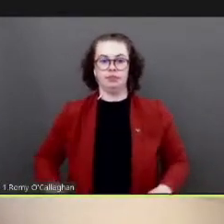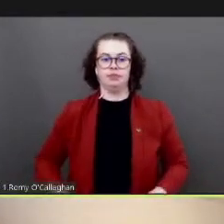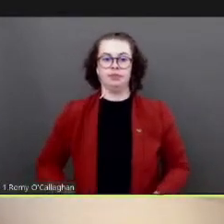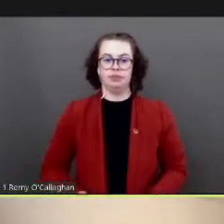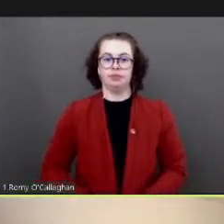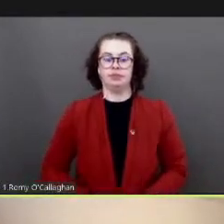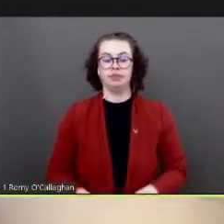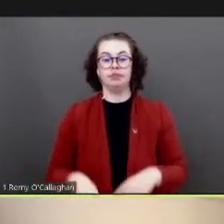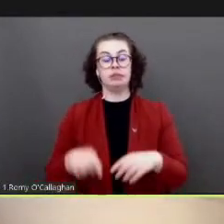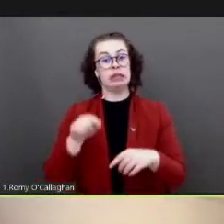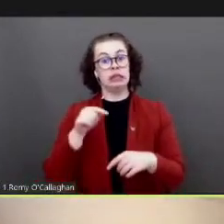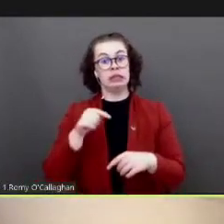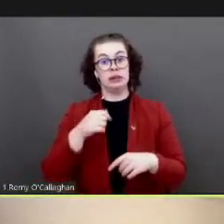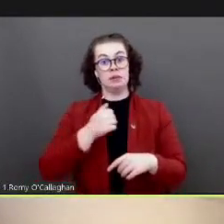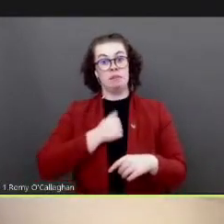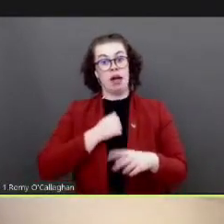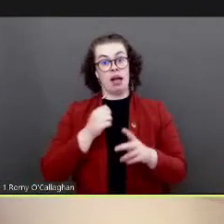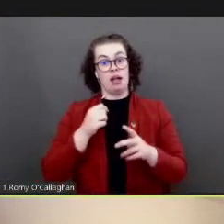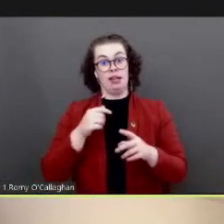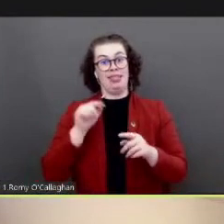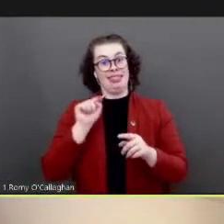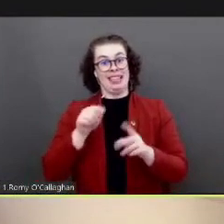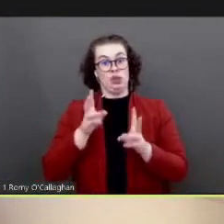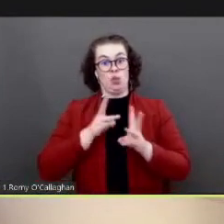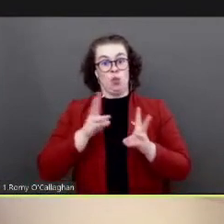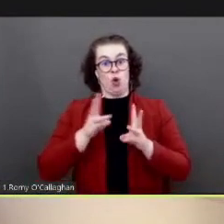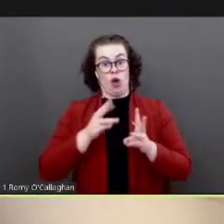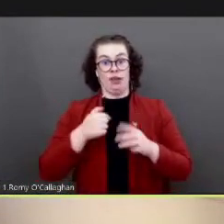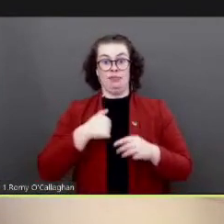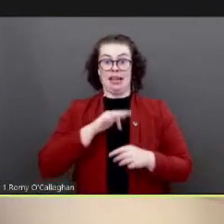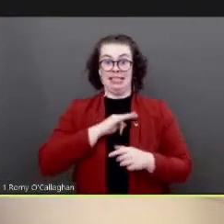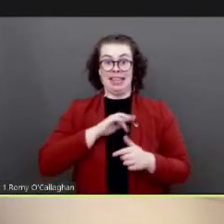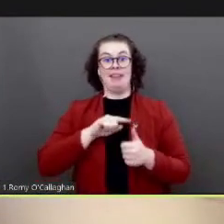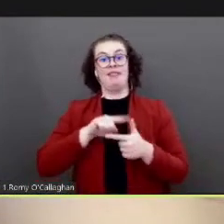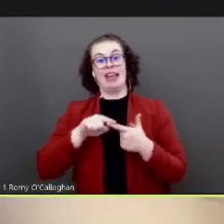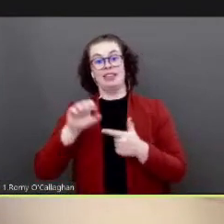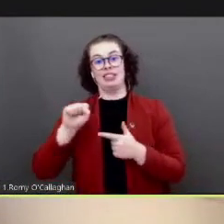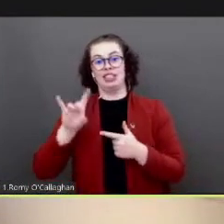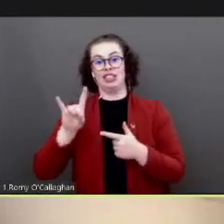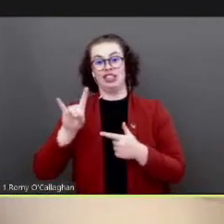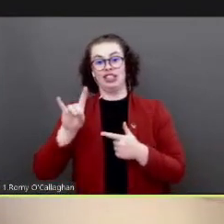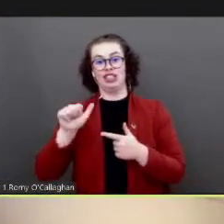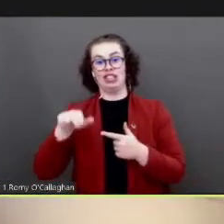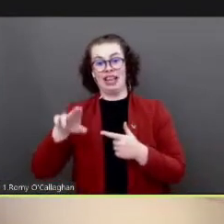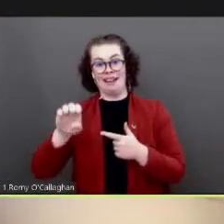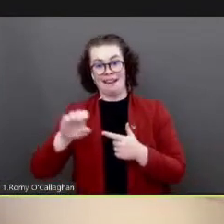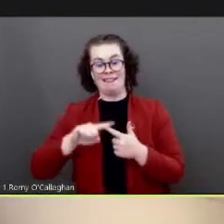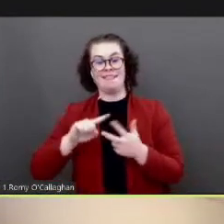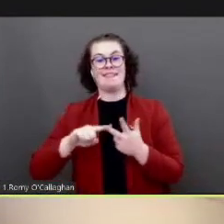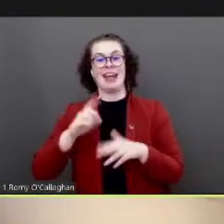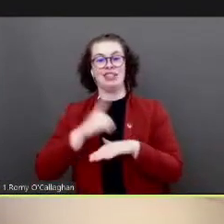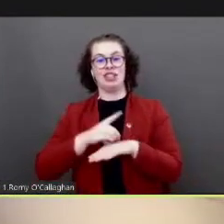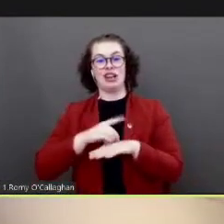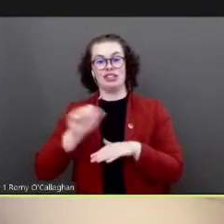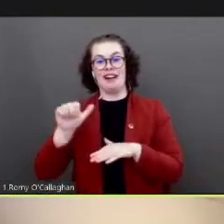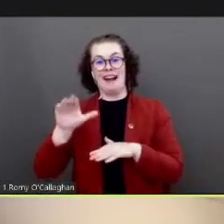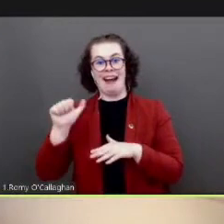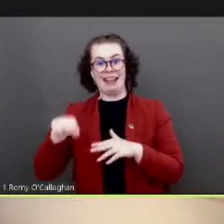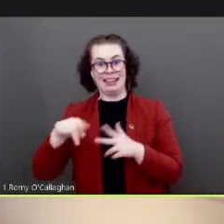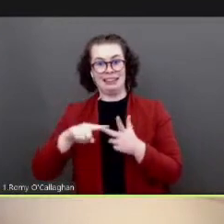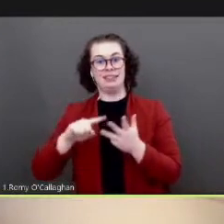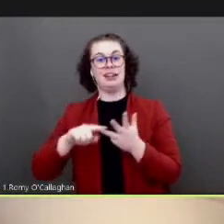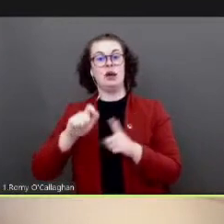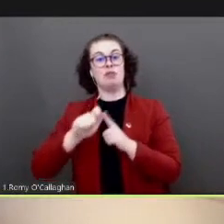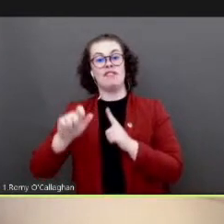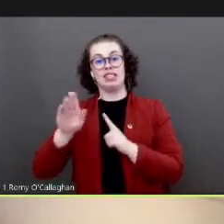This work has been done predominantly with Professor Shane Kilcommons and Dr. Alan Cusack at UL, as well as Professor